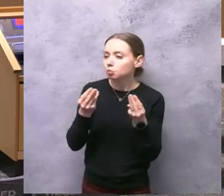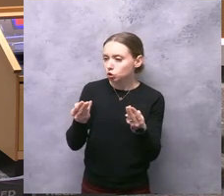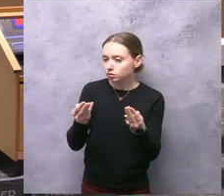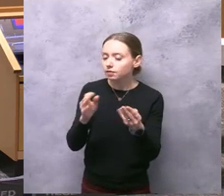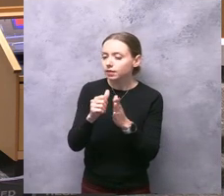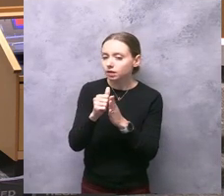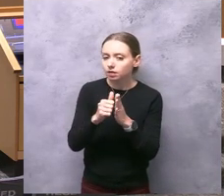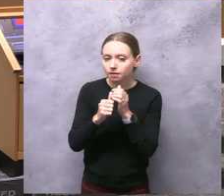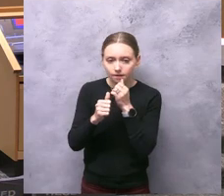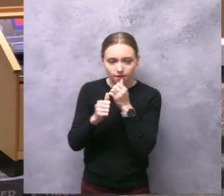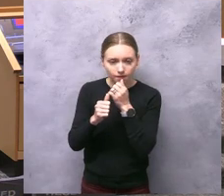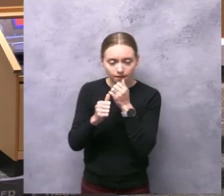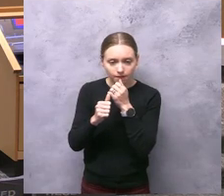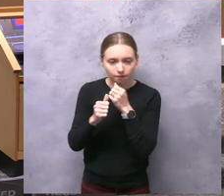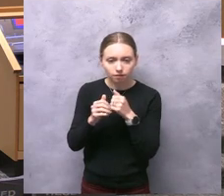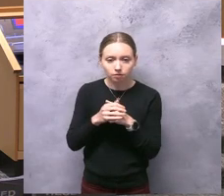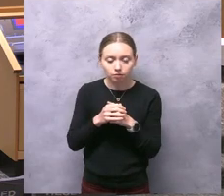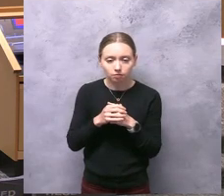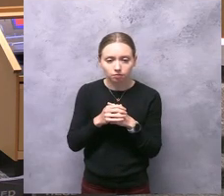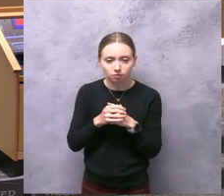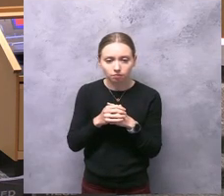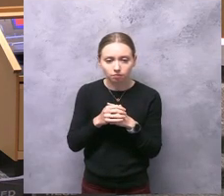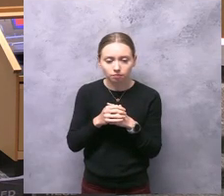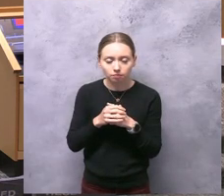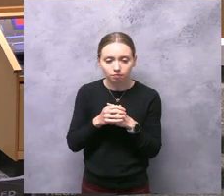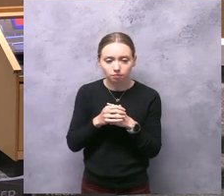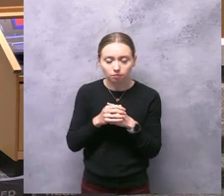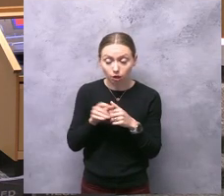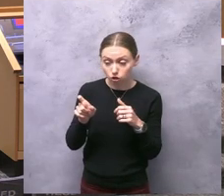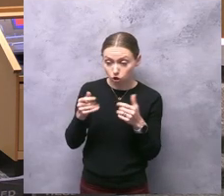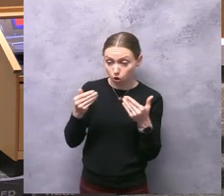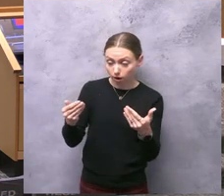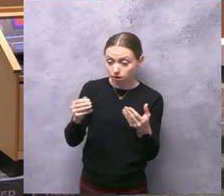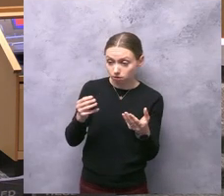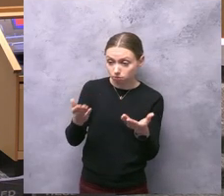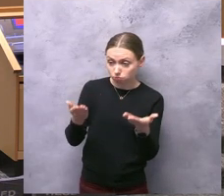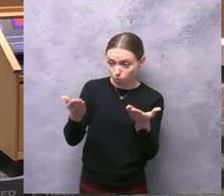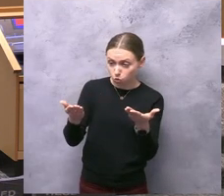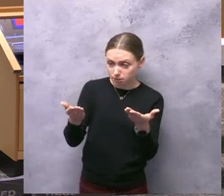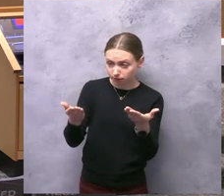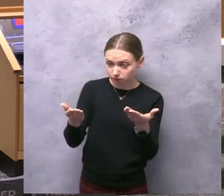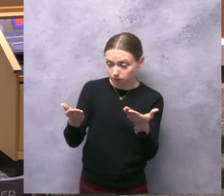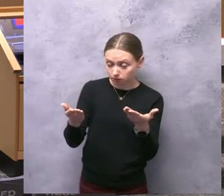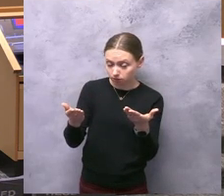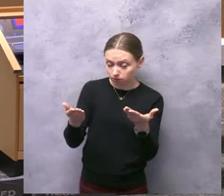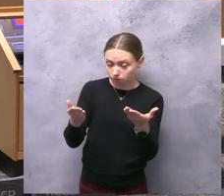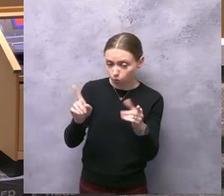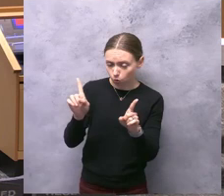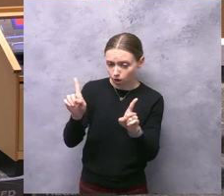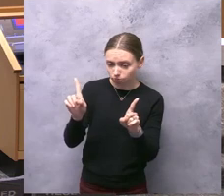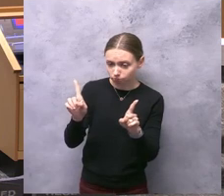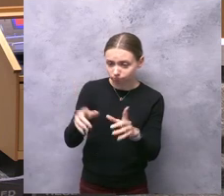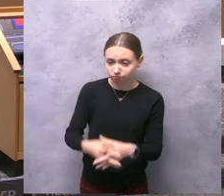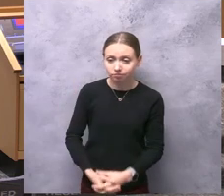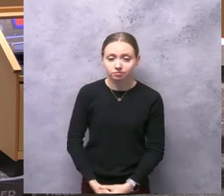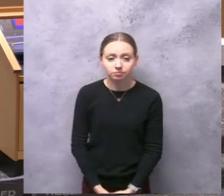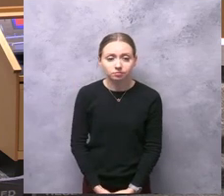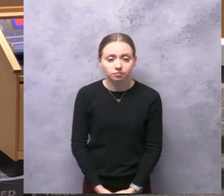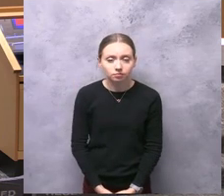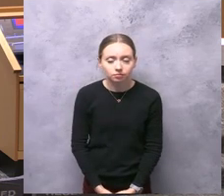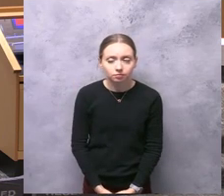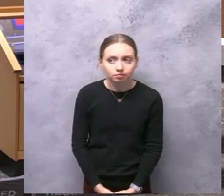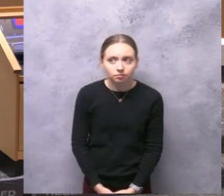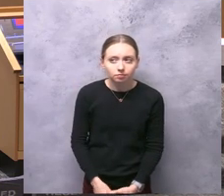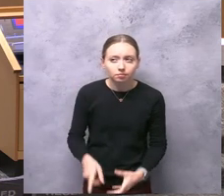agenda item. Open second, so you can just go ahead and make a motion. You want to go make a, I'll go ahead and, hold on a second. So the